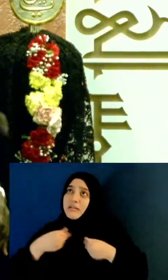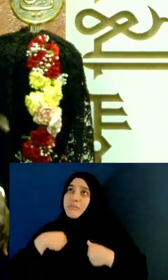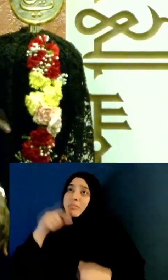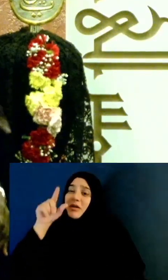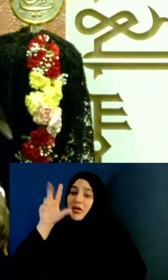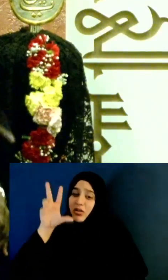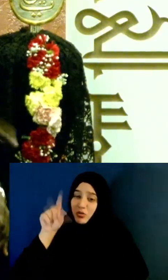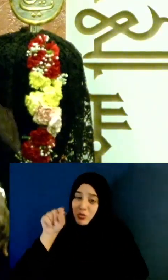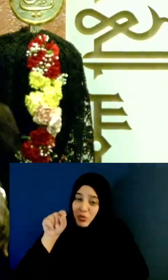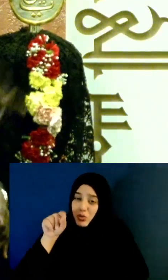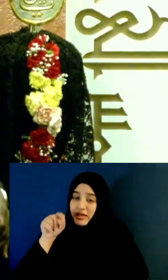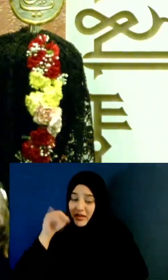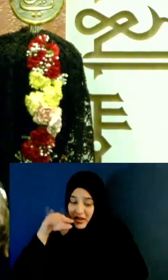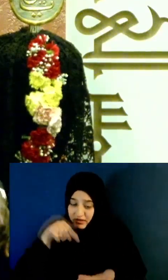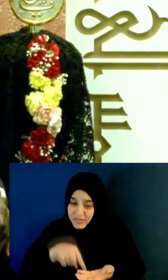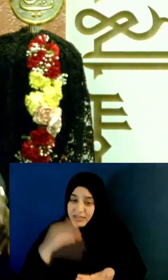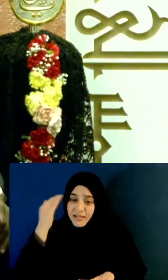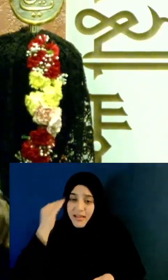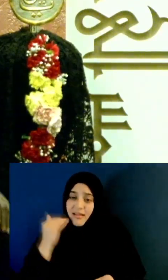Hussein.